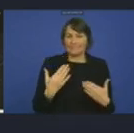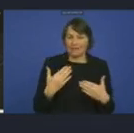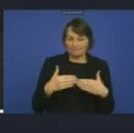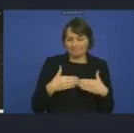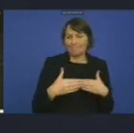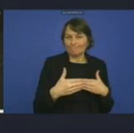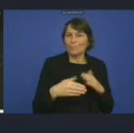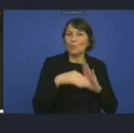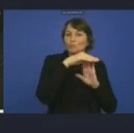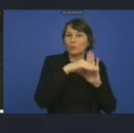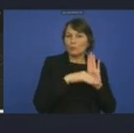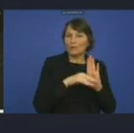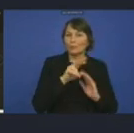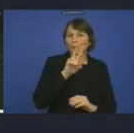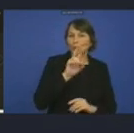program